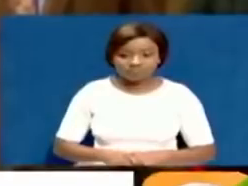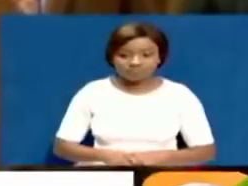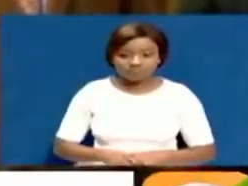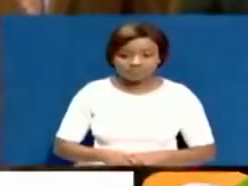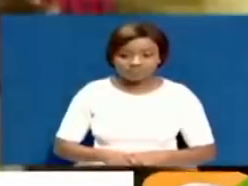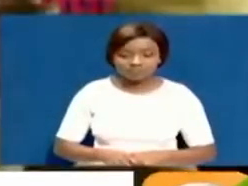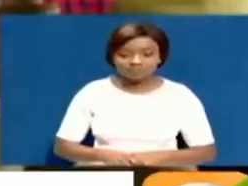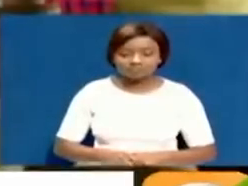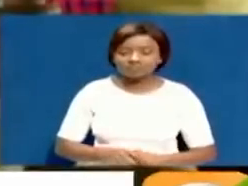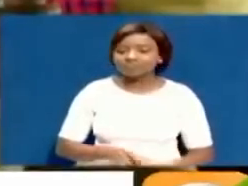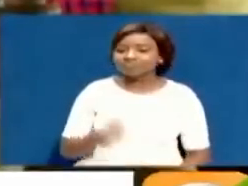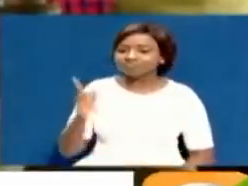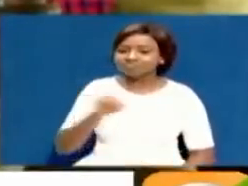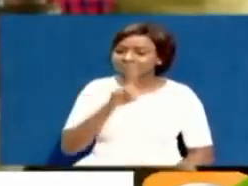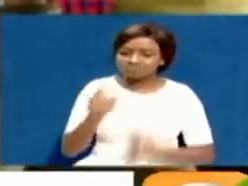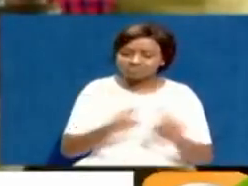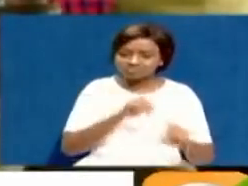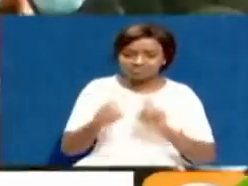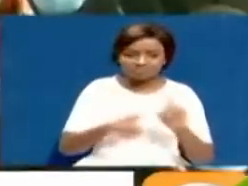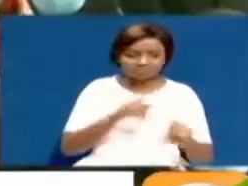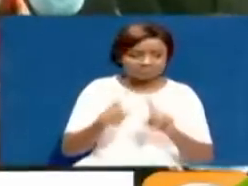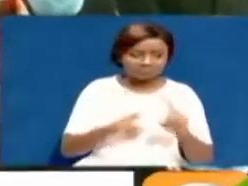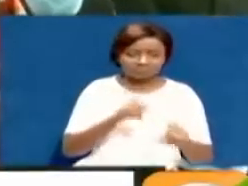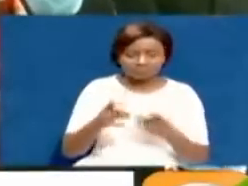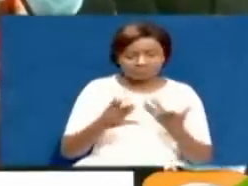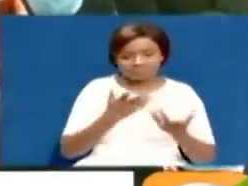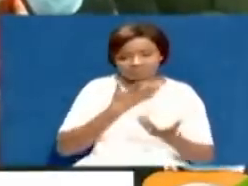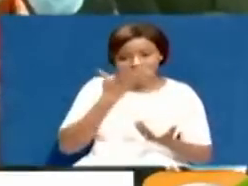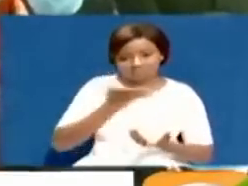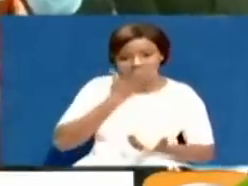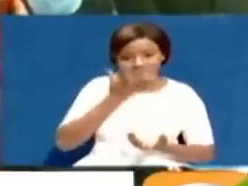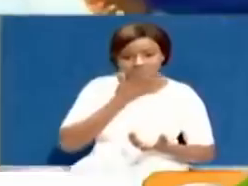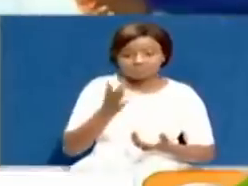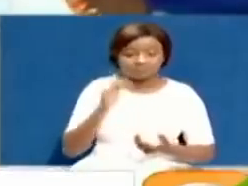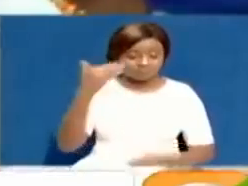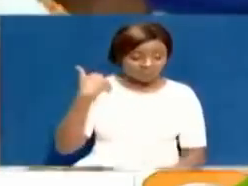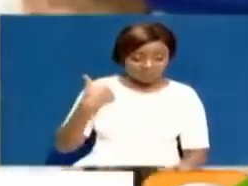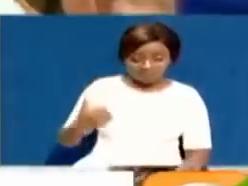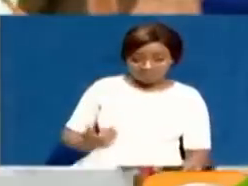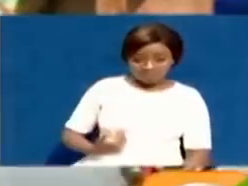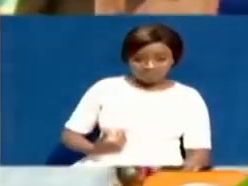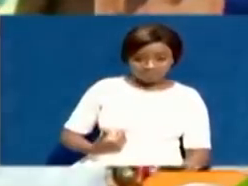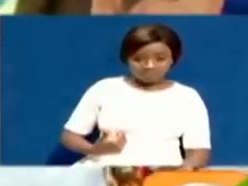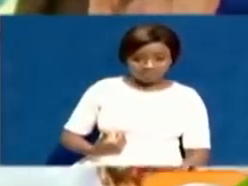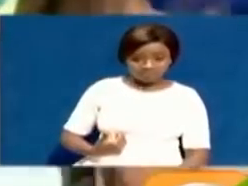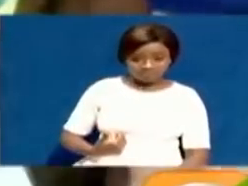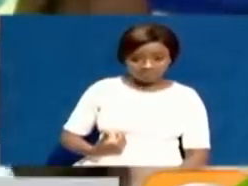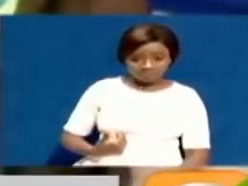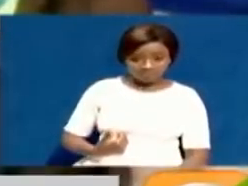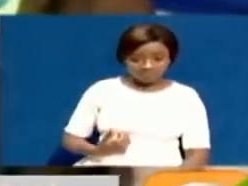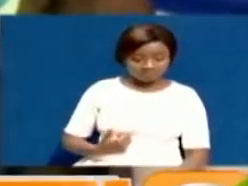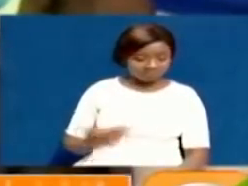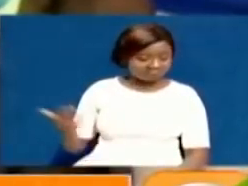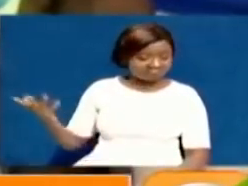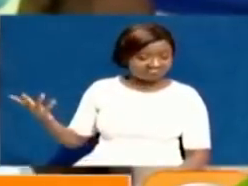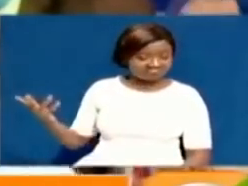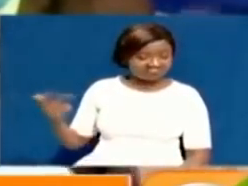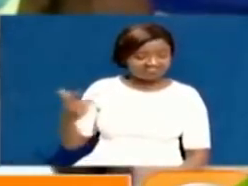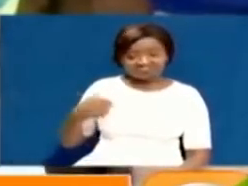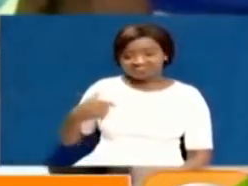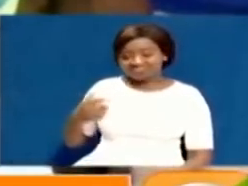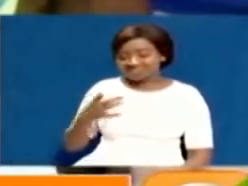Odinga playing down questions about his stand on matters of faith. Mimi ni mtu ambaye sipendi